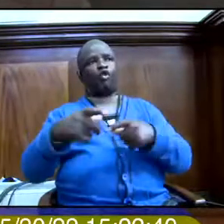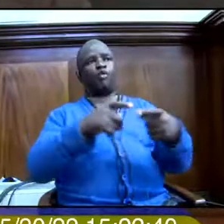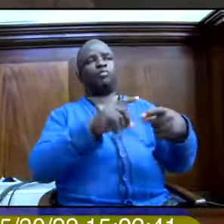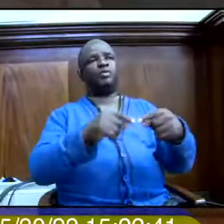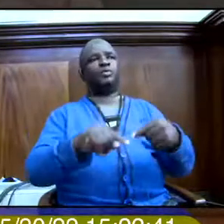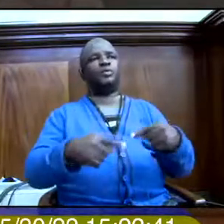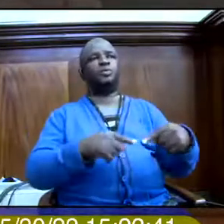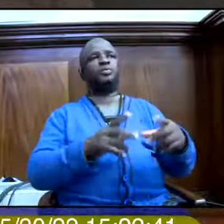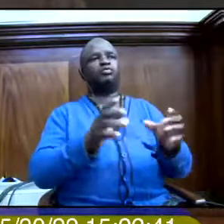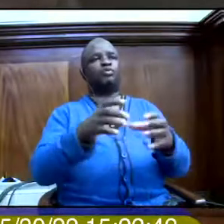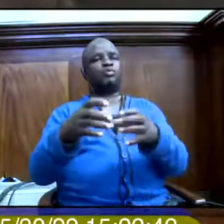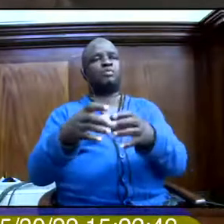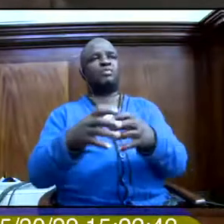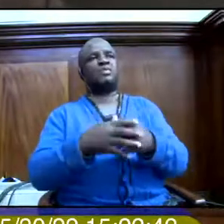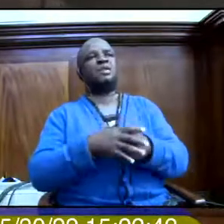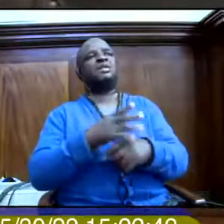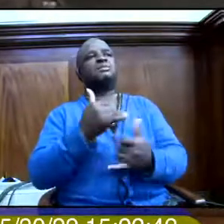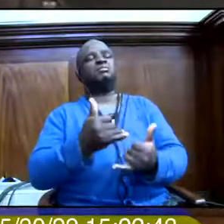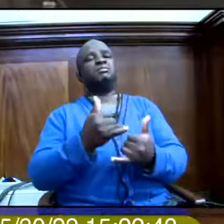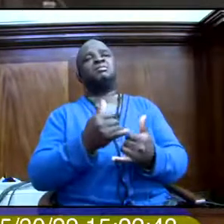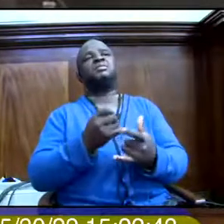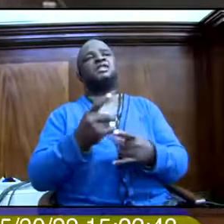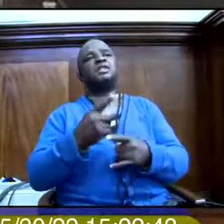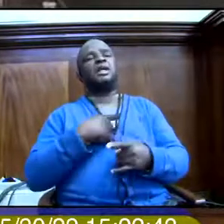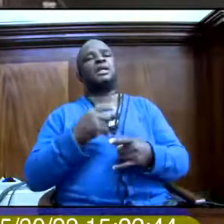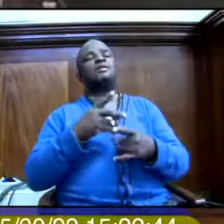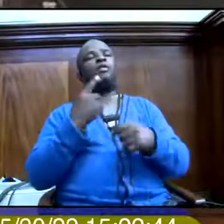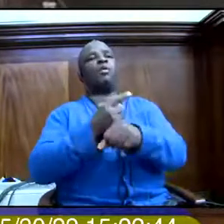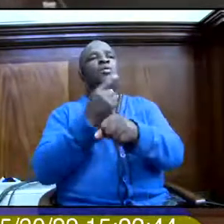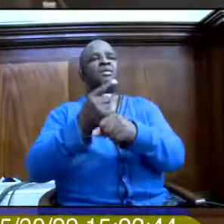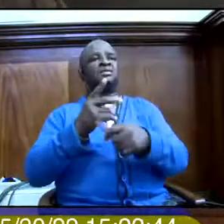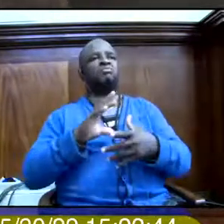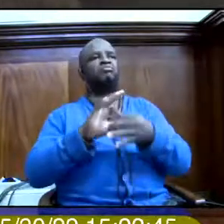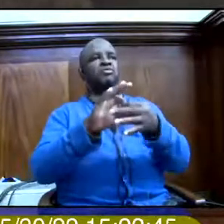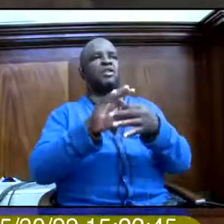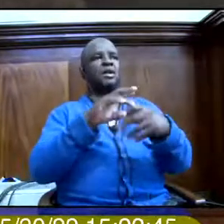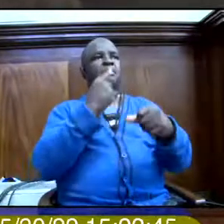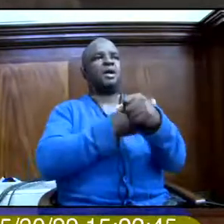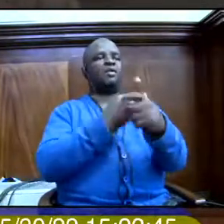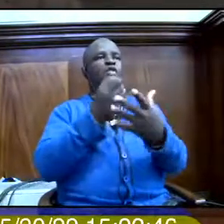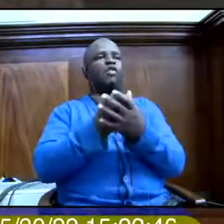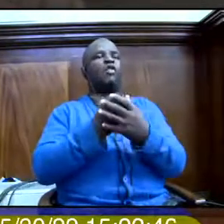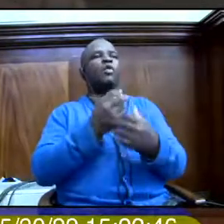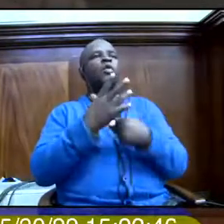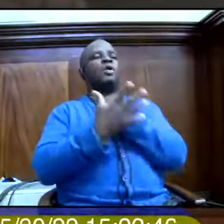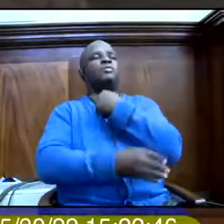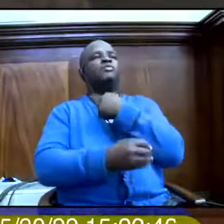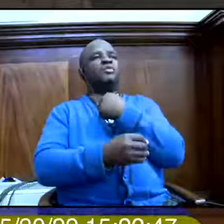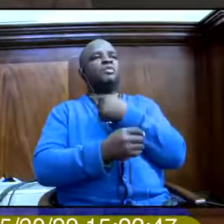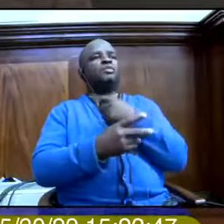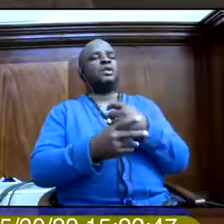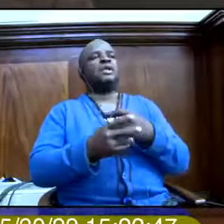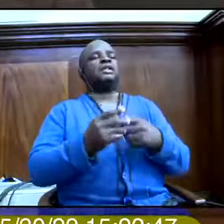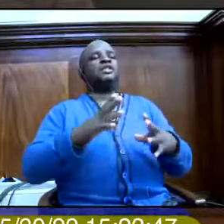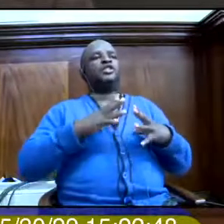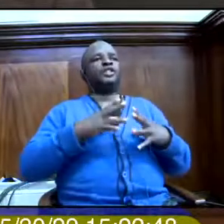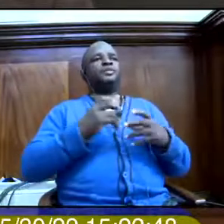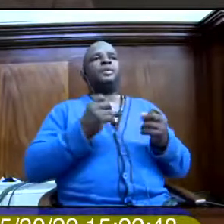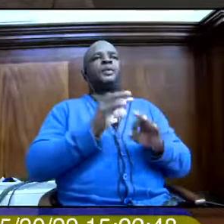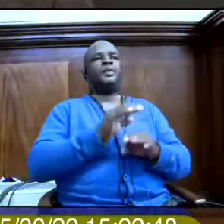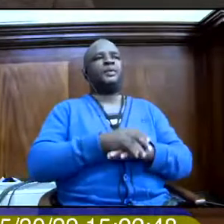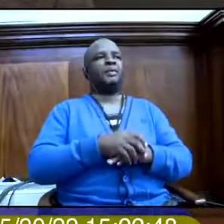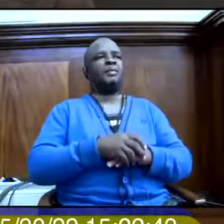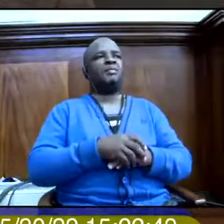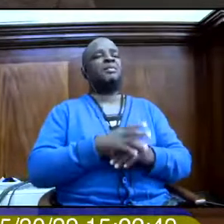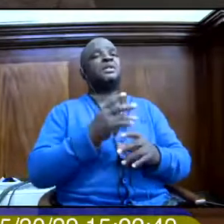functional advantage tied to power or wealth and not on meeting the needs of constituencies